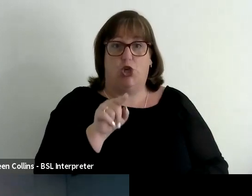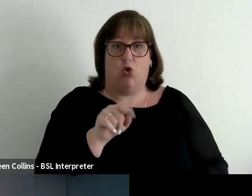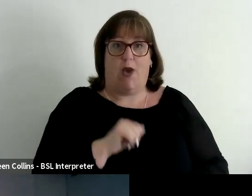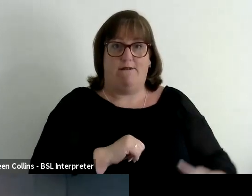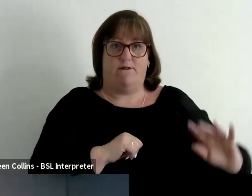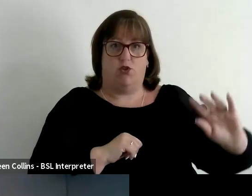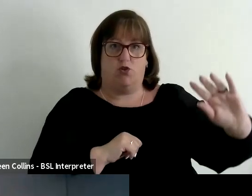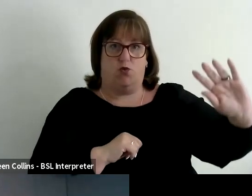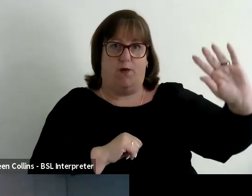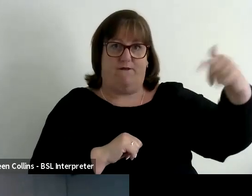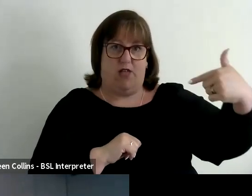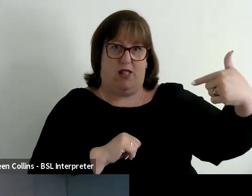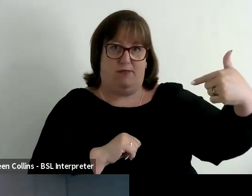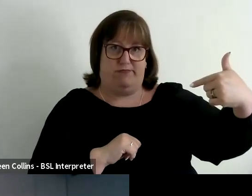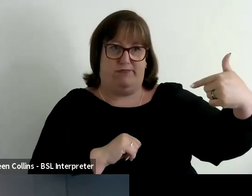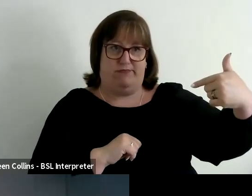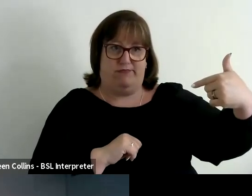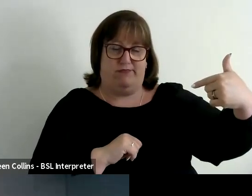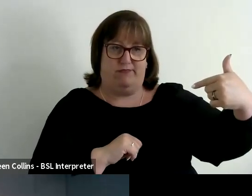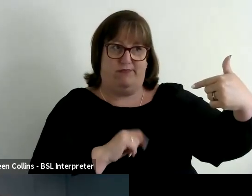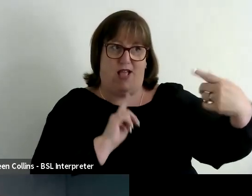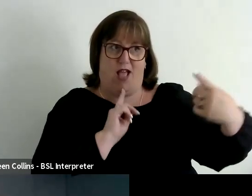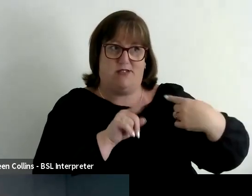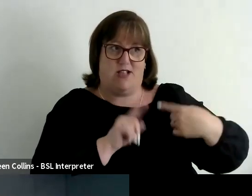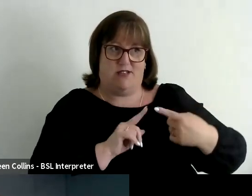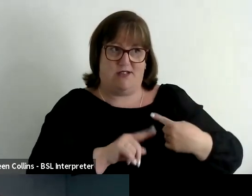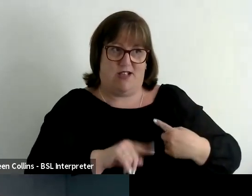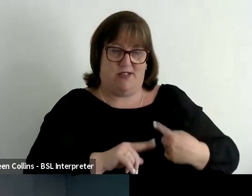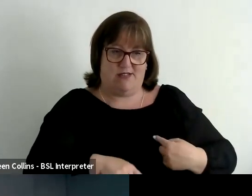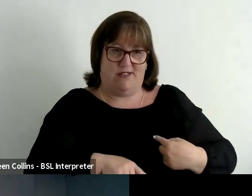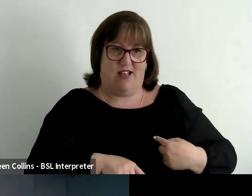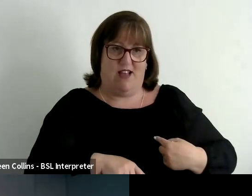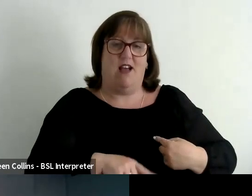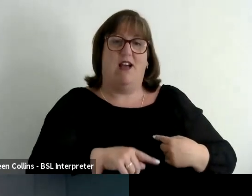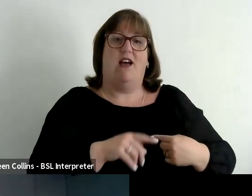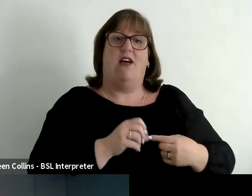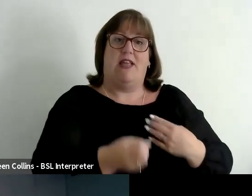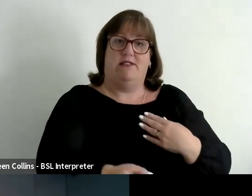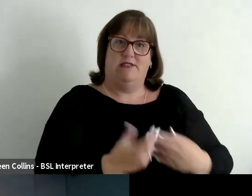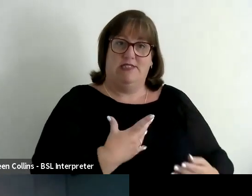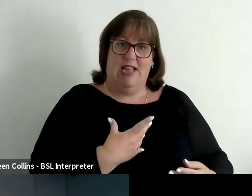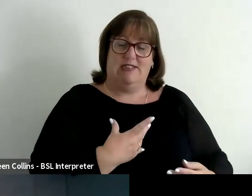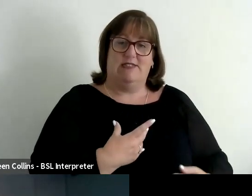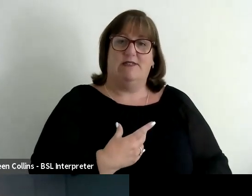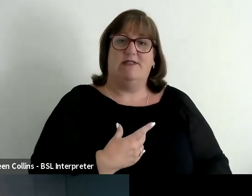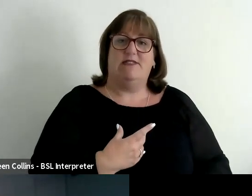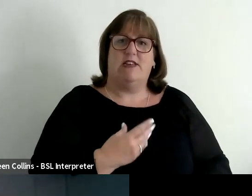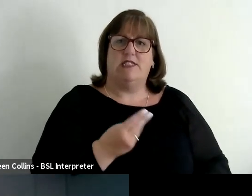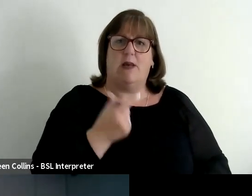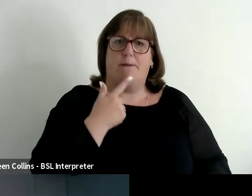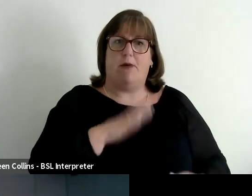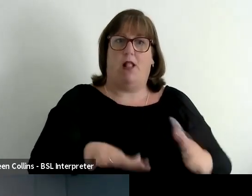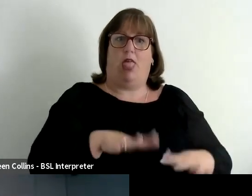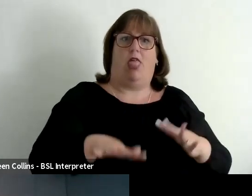horrible, but after you've done it the first time, it's much, much easier. We give you a certain number